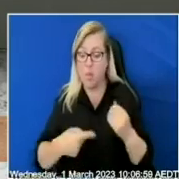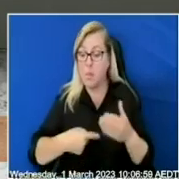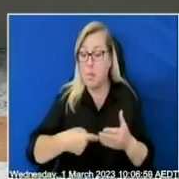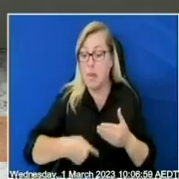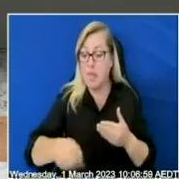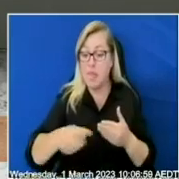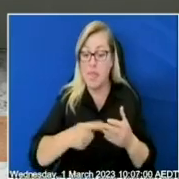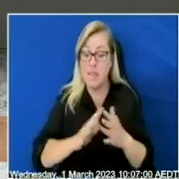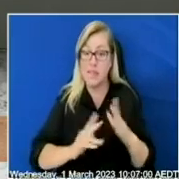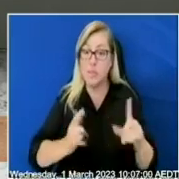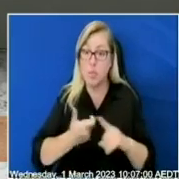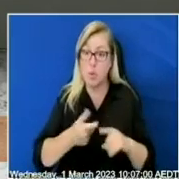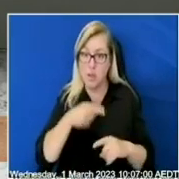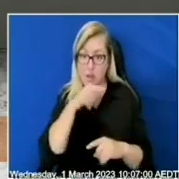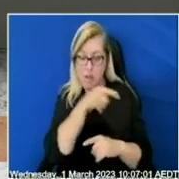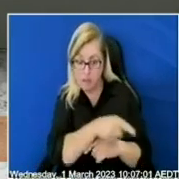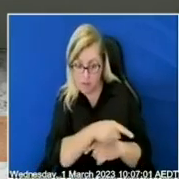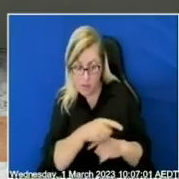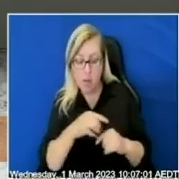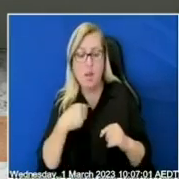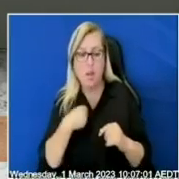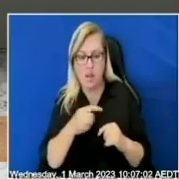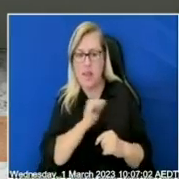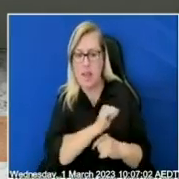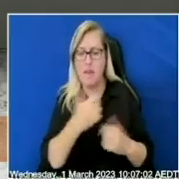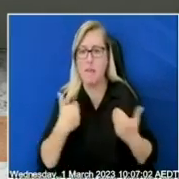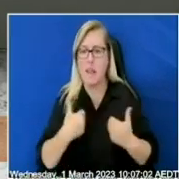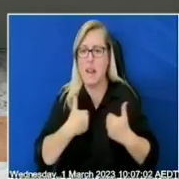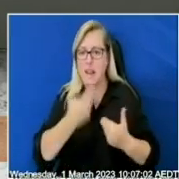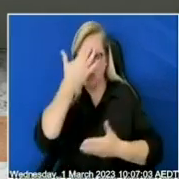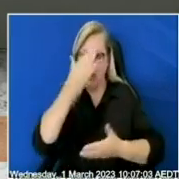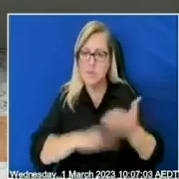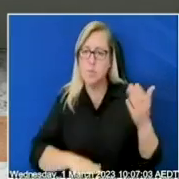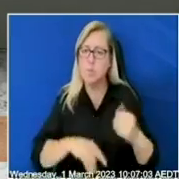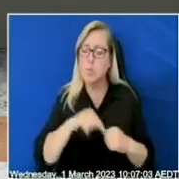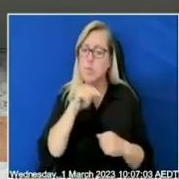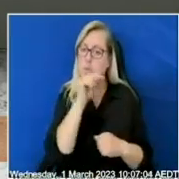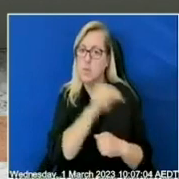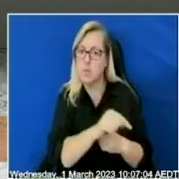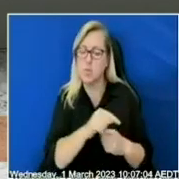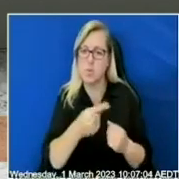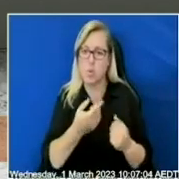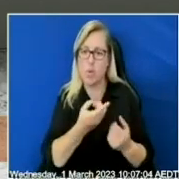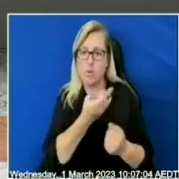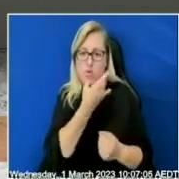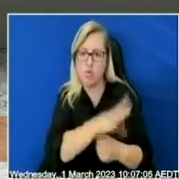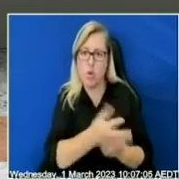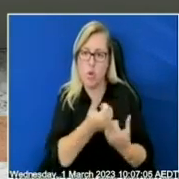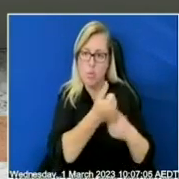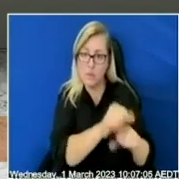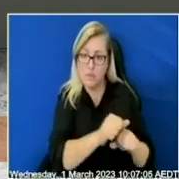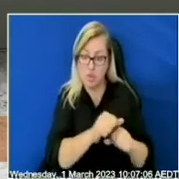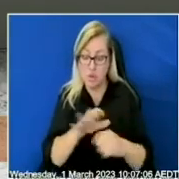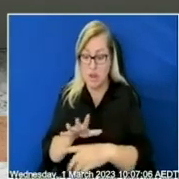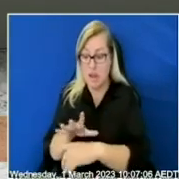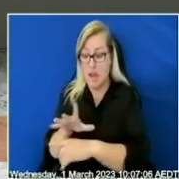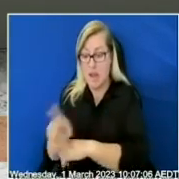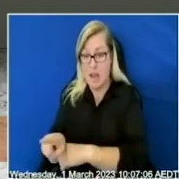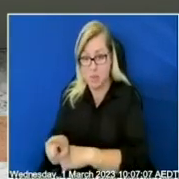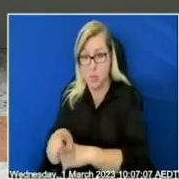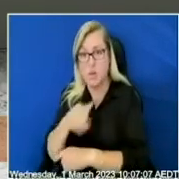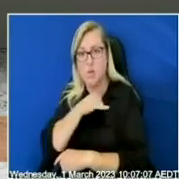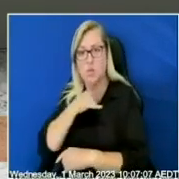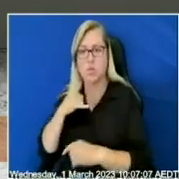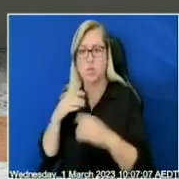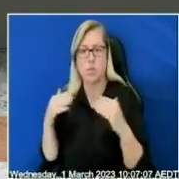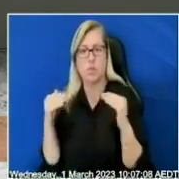protection system, and next week the focus will be on witnesses with lived experience of the criminal justice system.